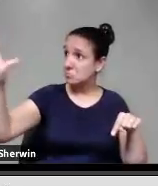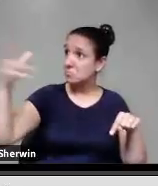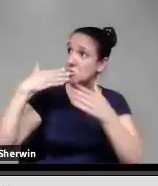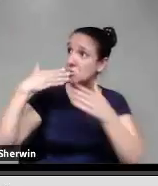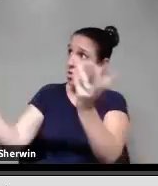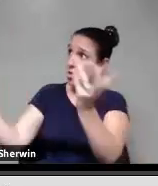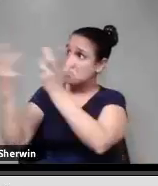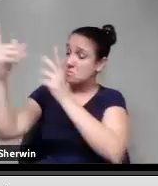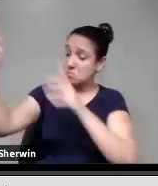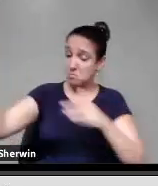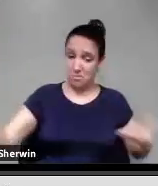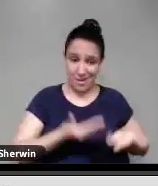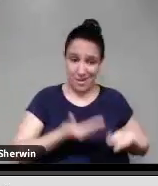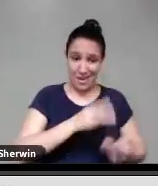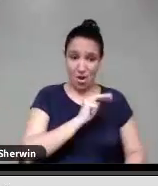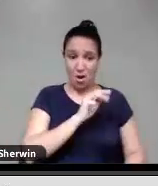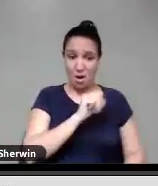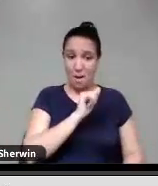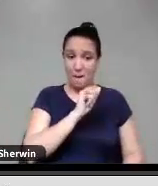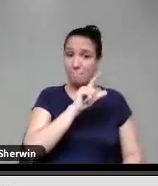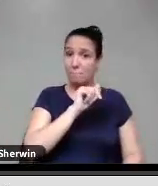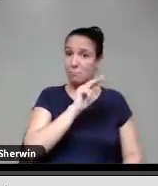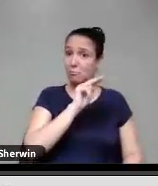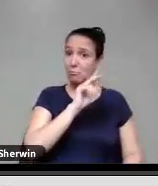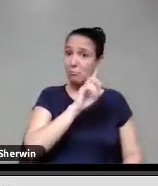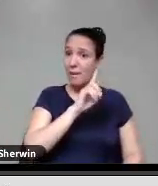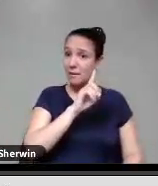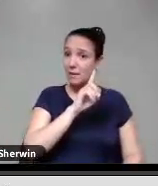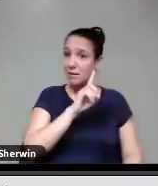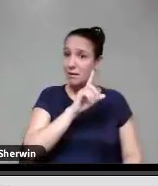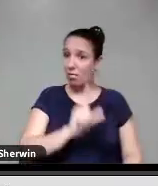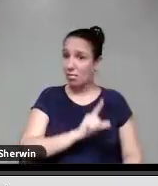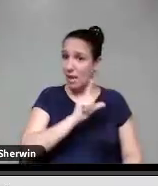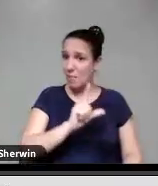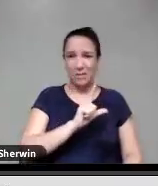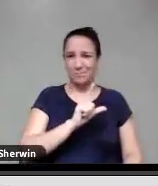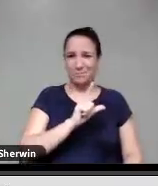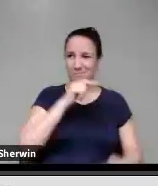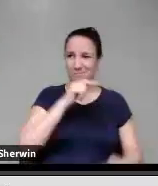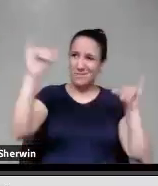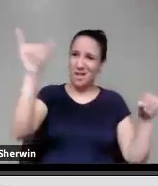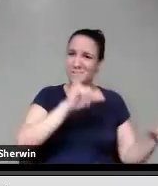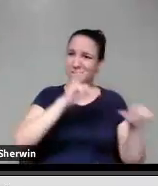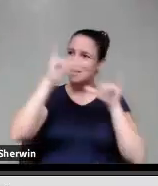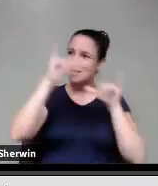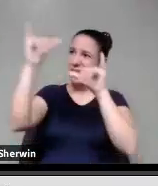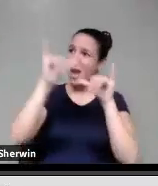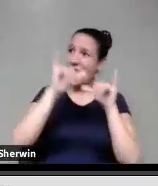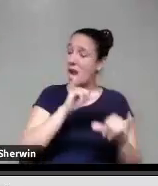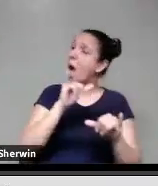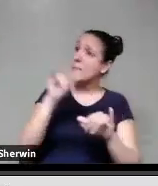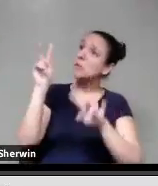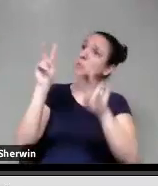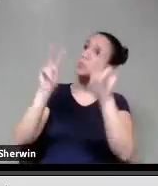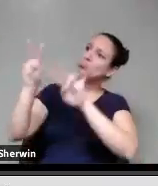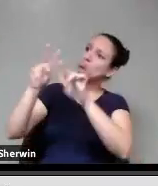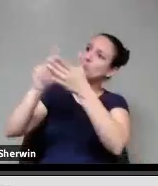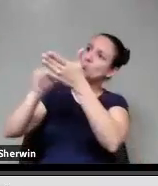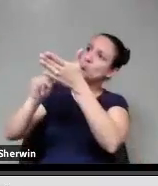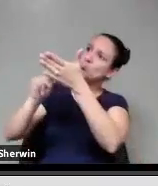on what our audience consists of. So although we can certainly use those best practices as a starting place